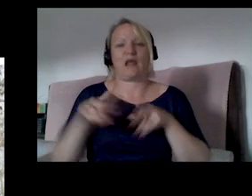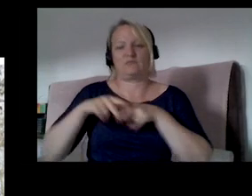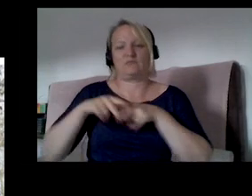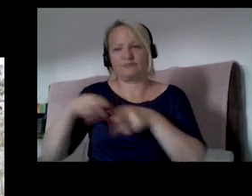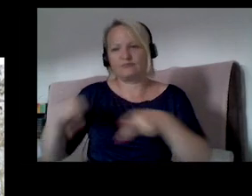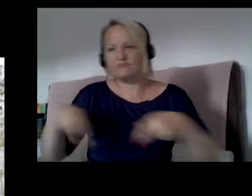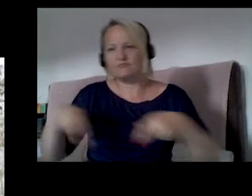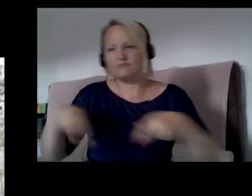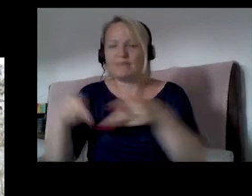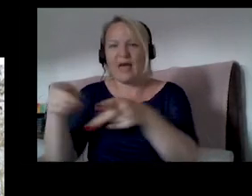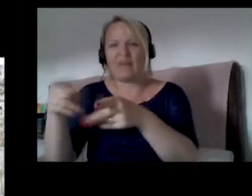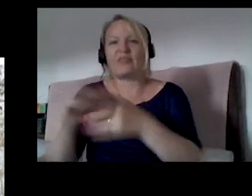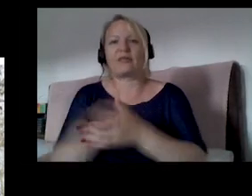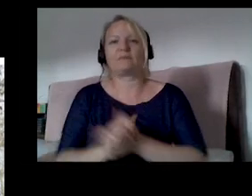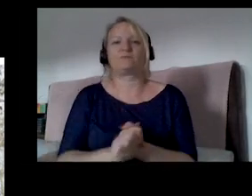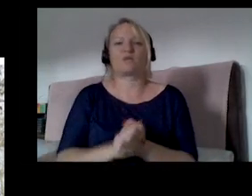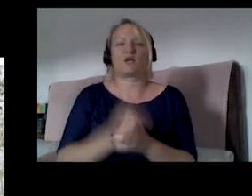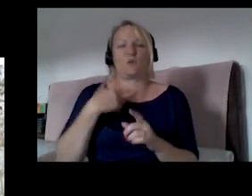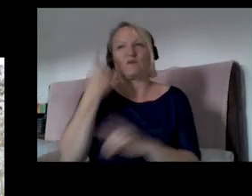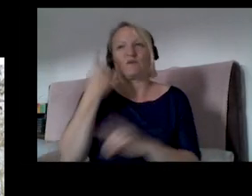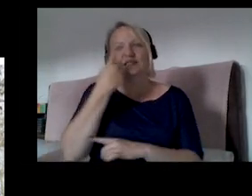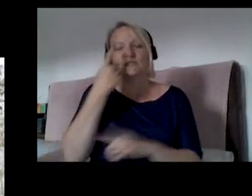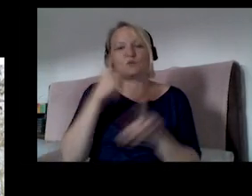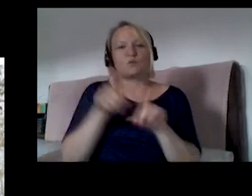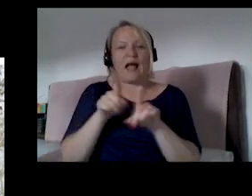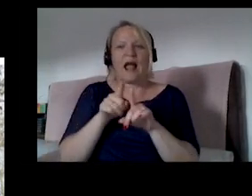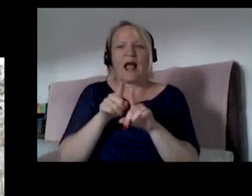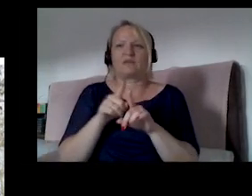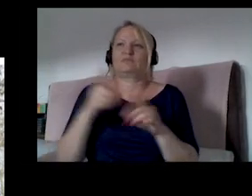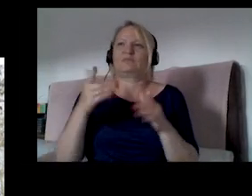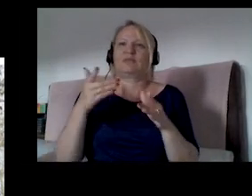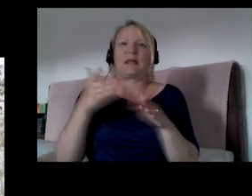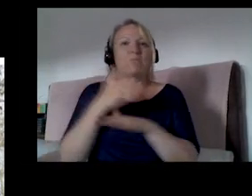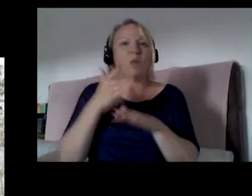footpaths, cycleways and bridleways. In